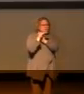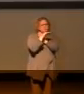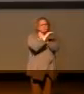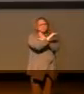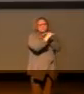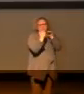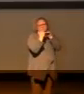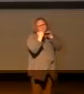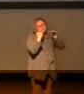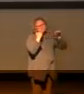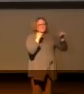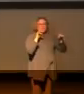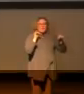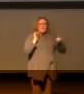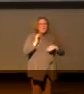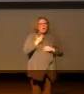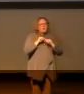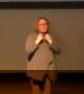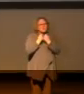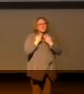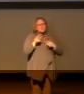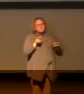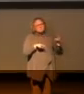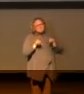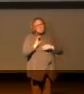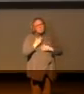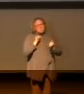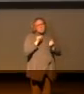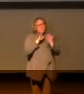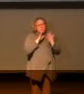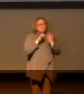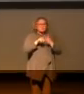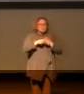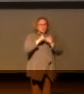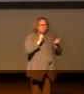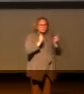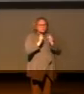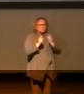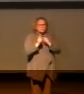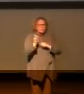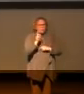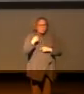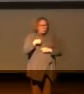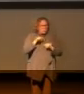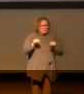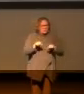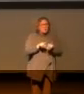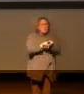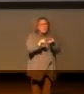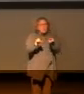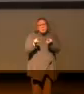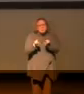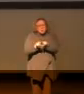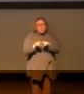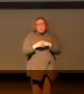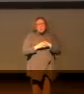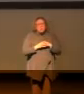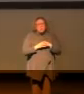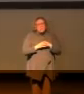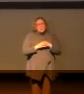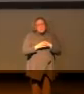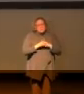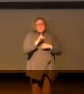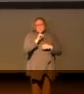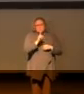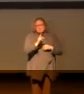Council has been meeting and looking at the model and making revisions to the model where we can. There's also really